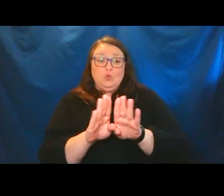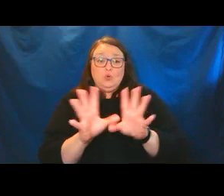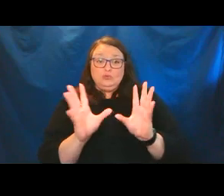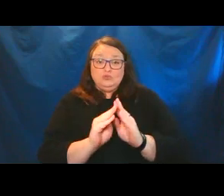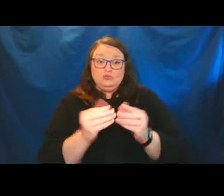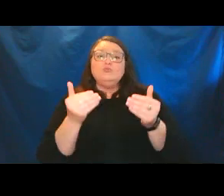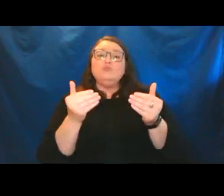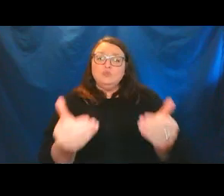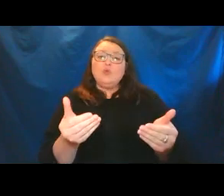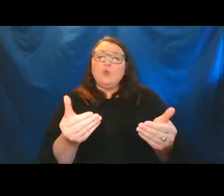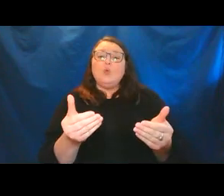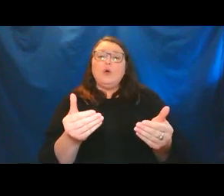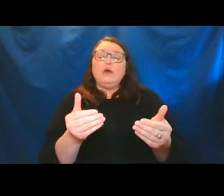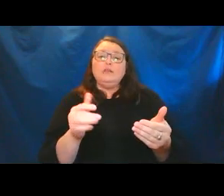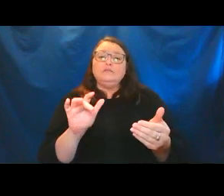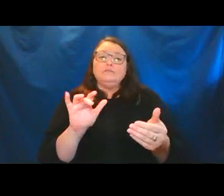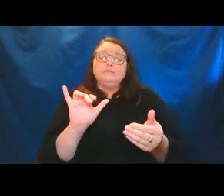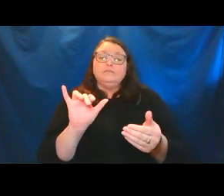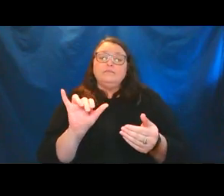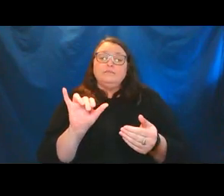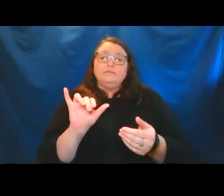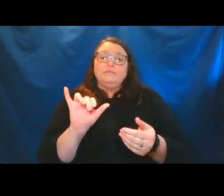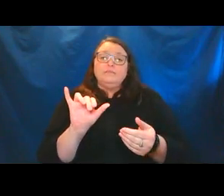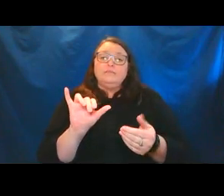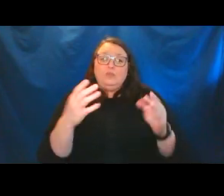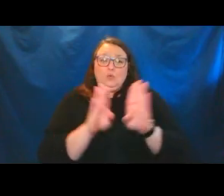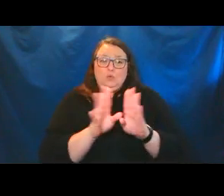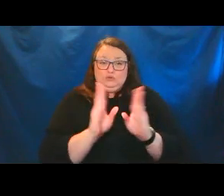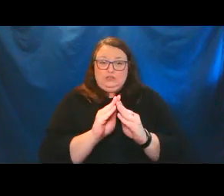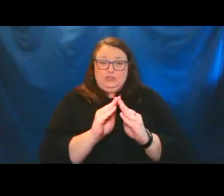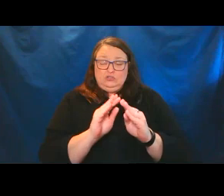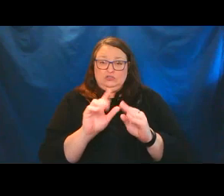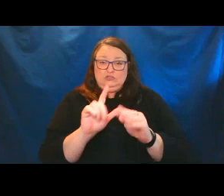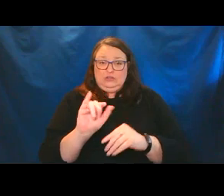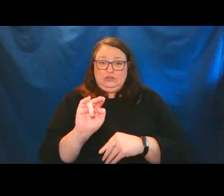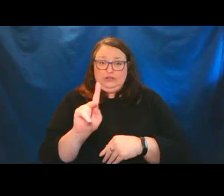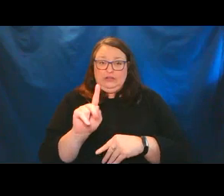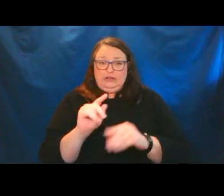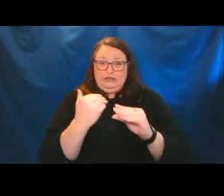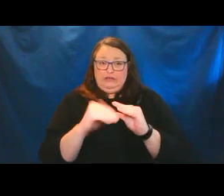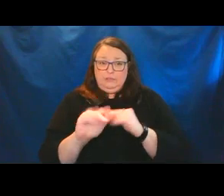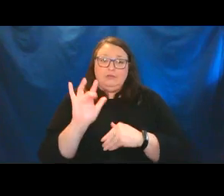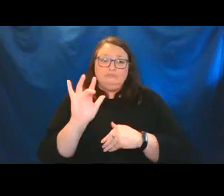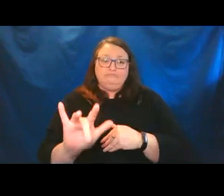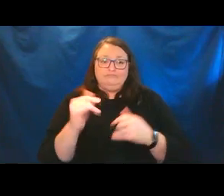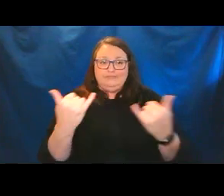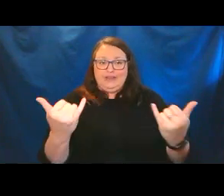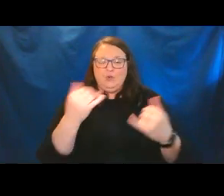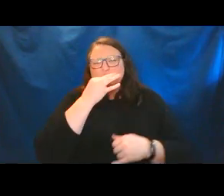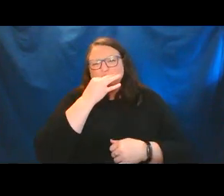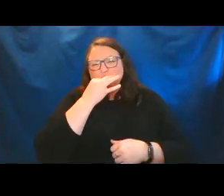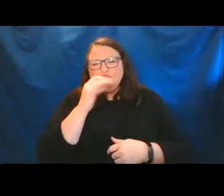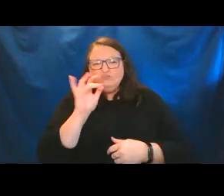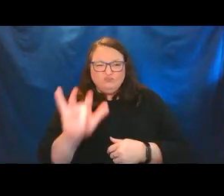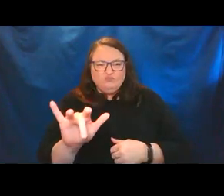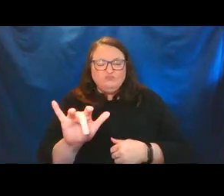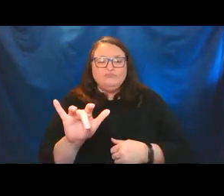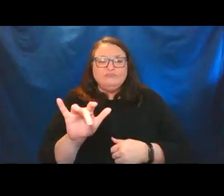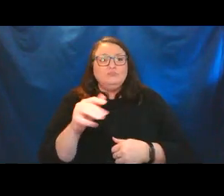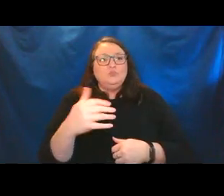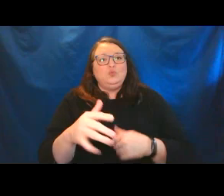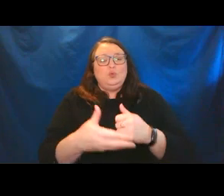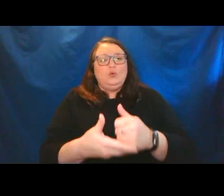and click on that closed session link right now or soon after, that would really